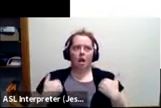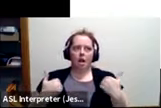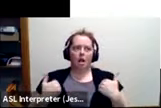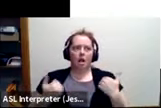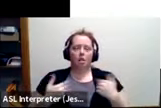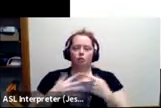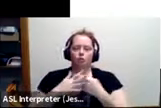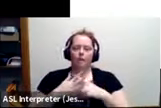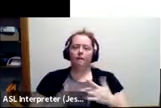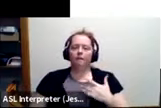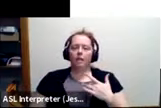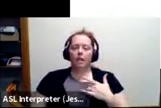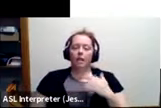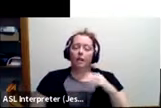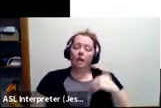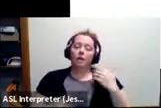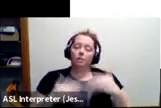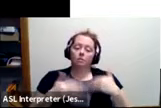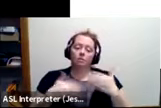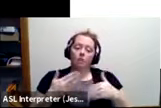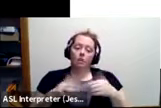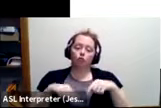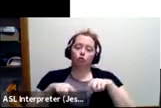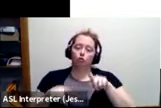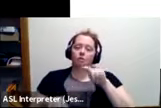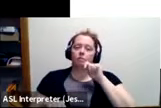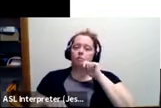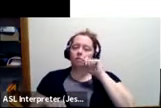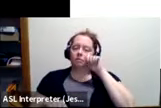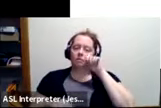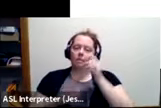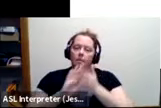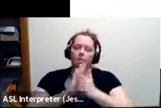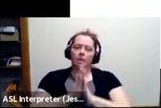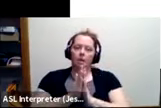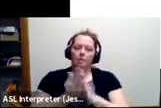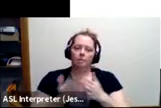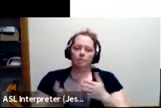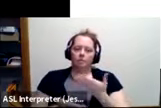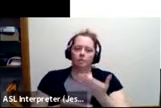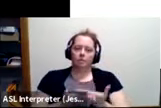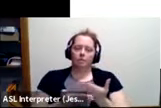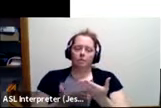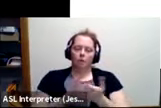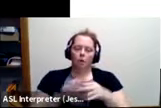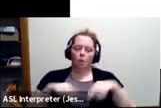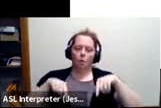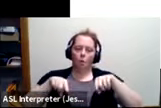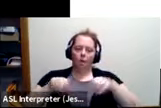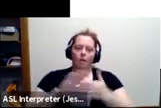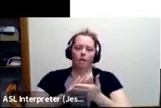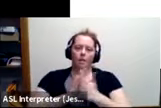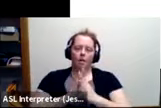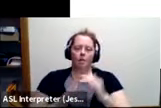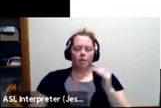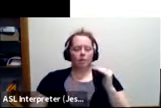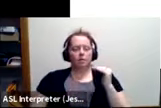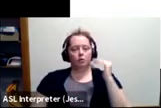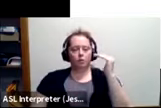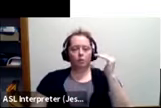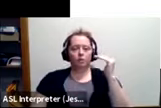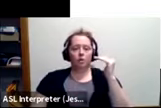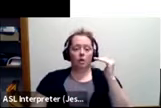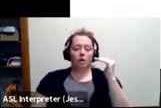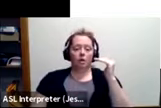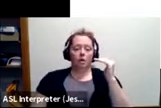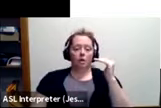it solidifies in our adolescence while transitioning into our adult years. So, but the choice is when said